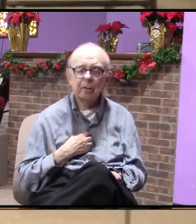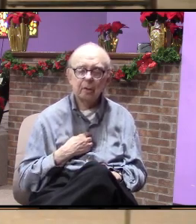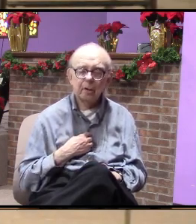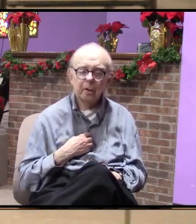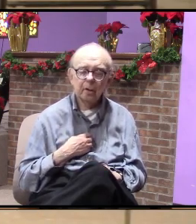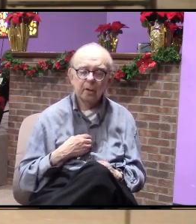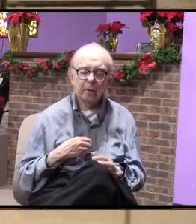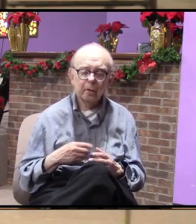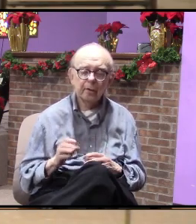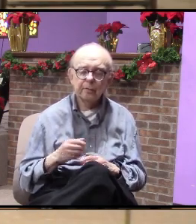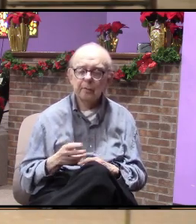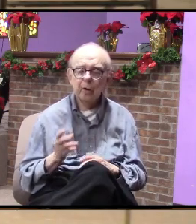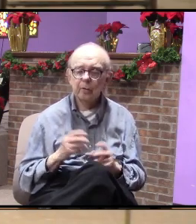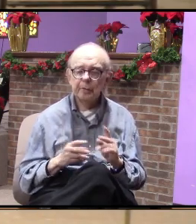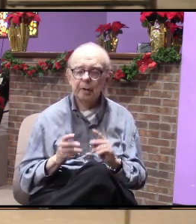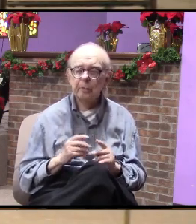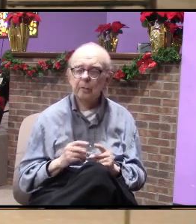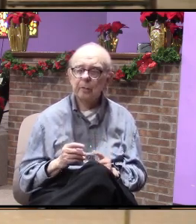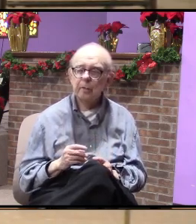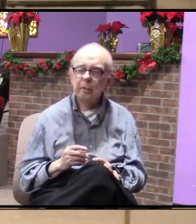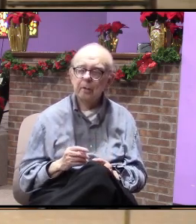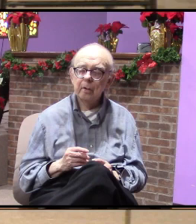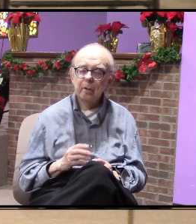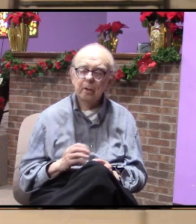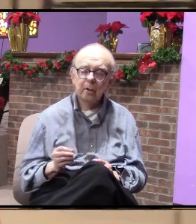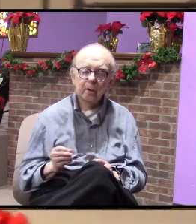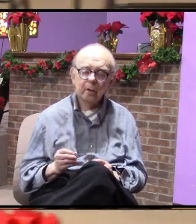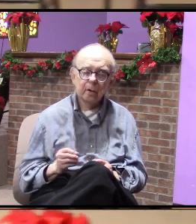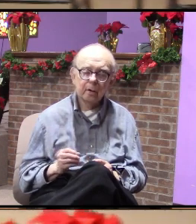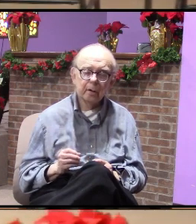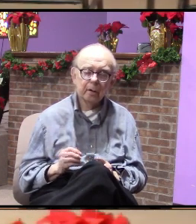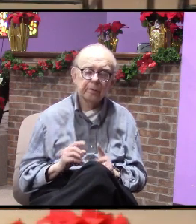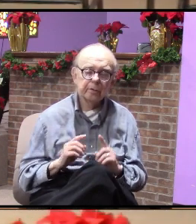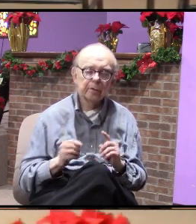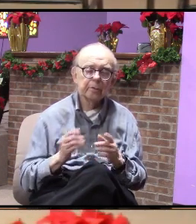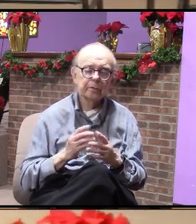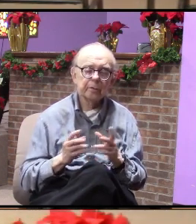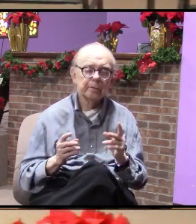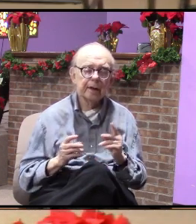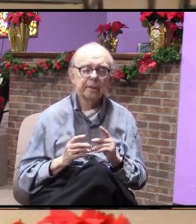away from everyone else, and you go somewhere